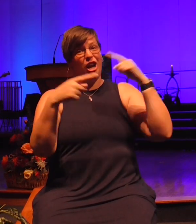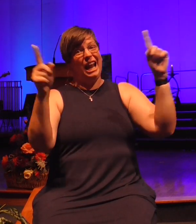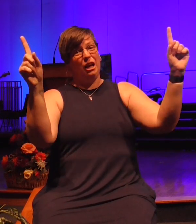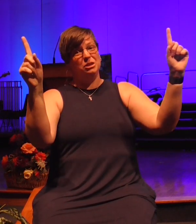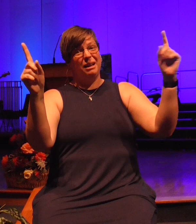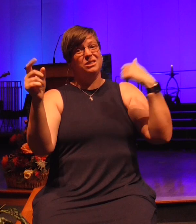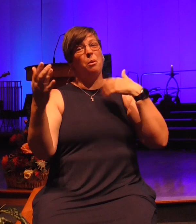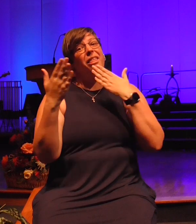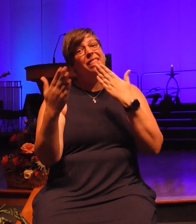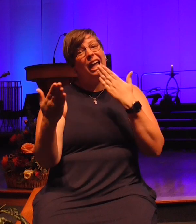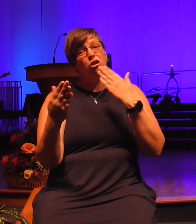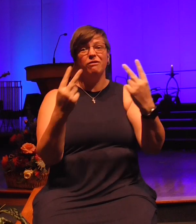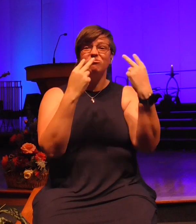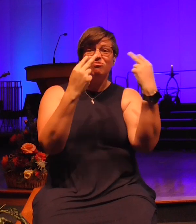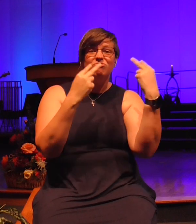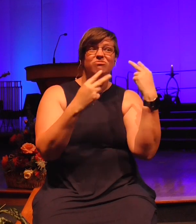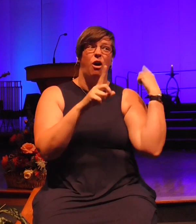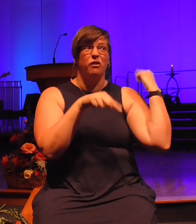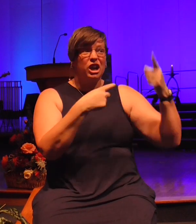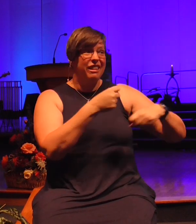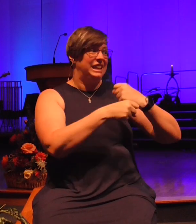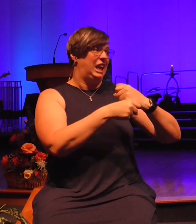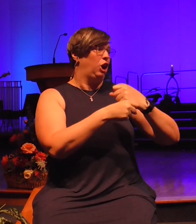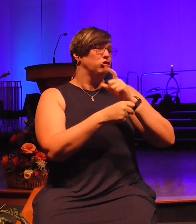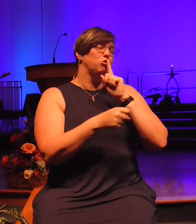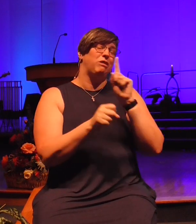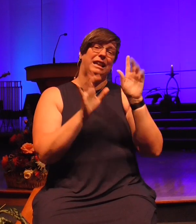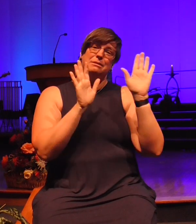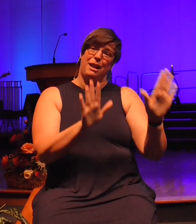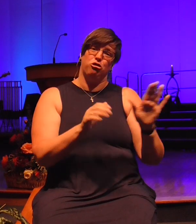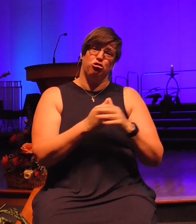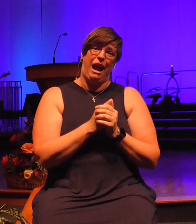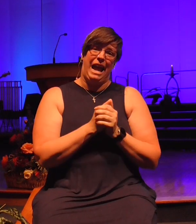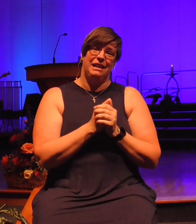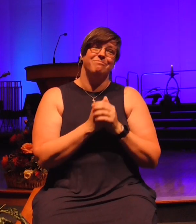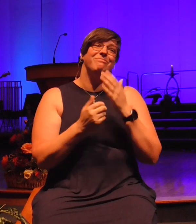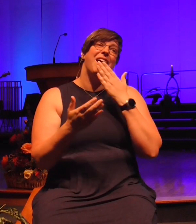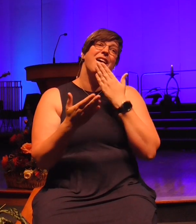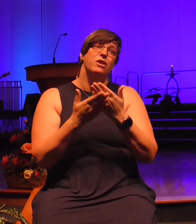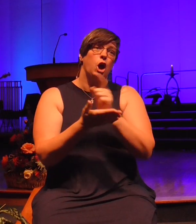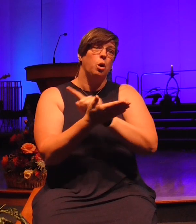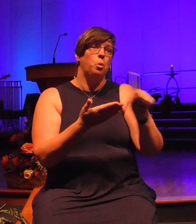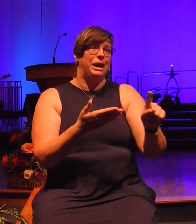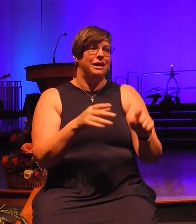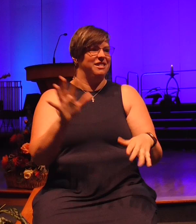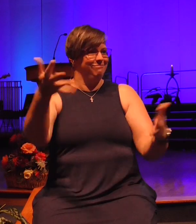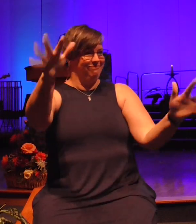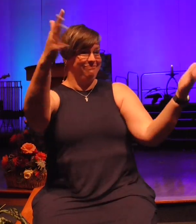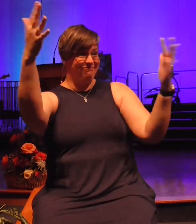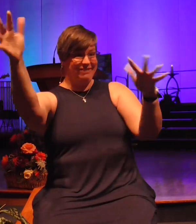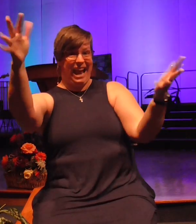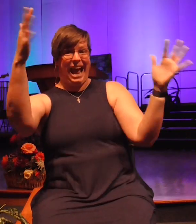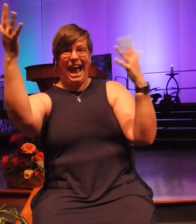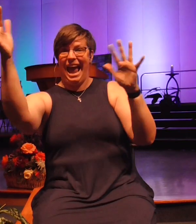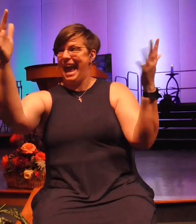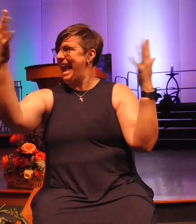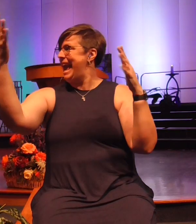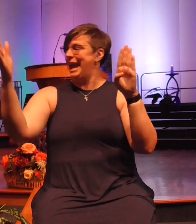you all for watching and listening over the years. It's been a great gig. Have a good one.